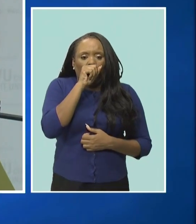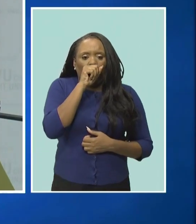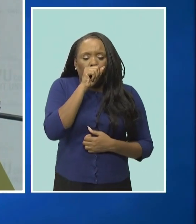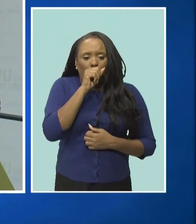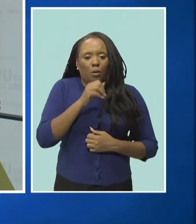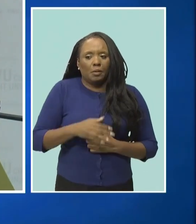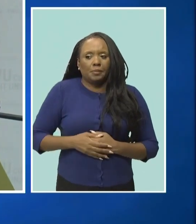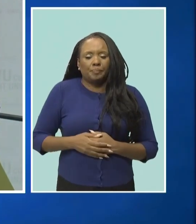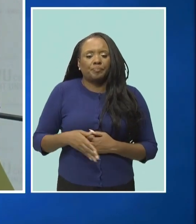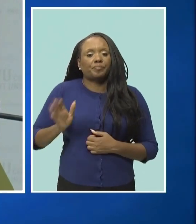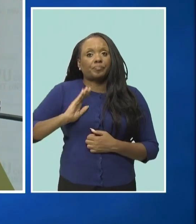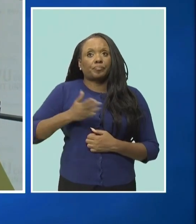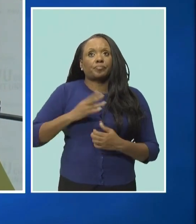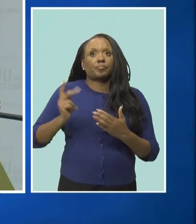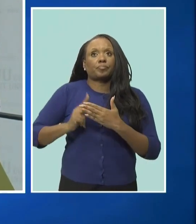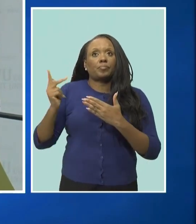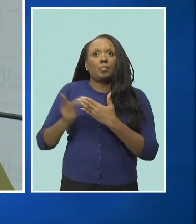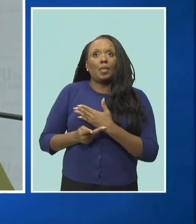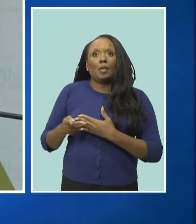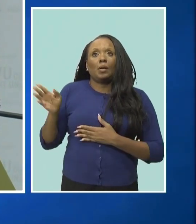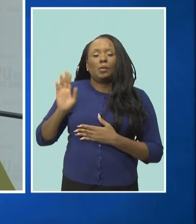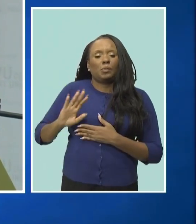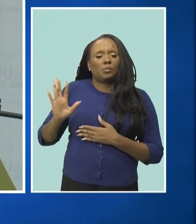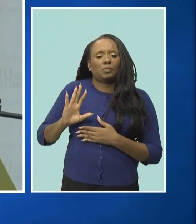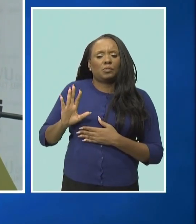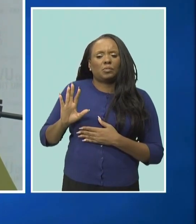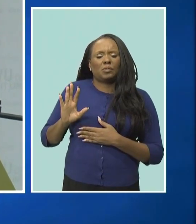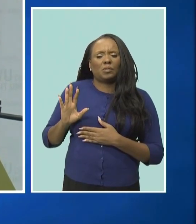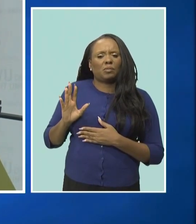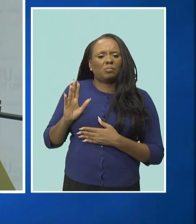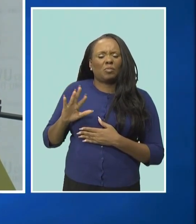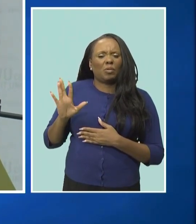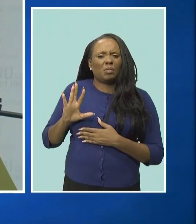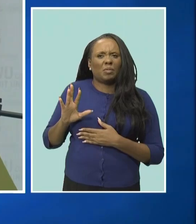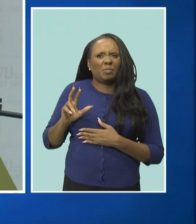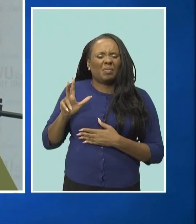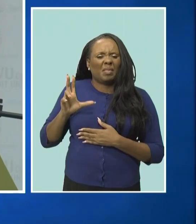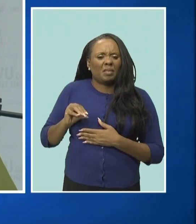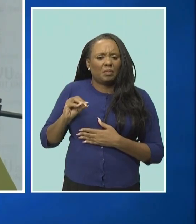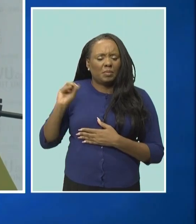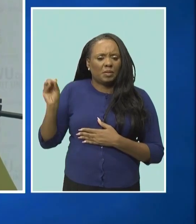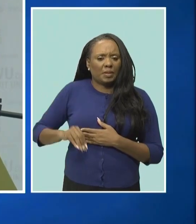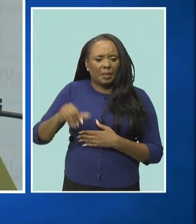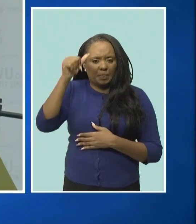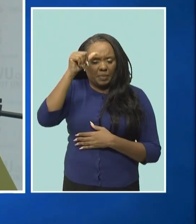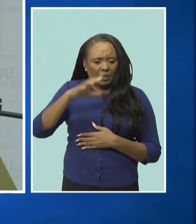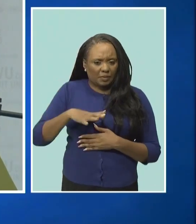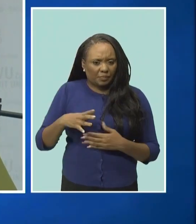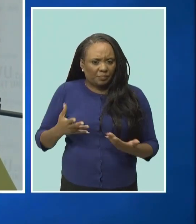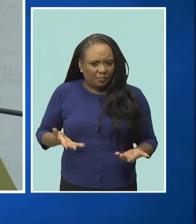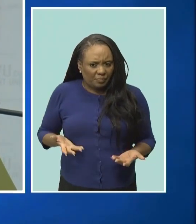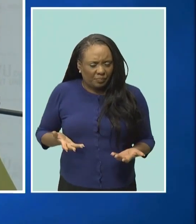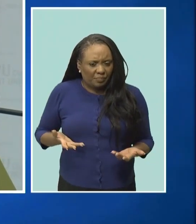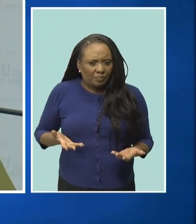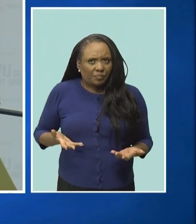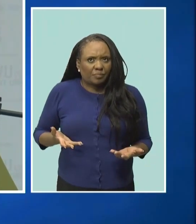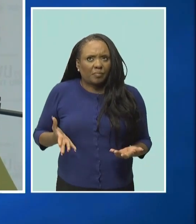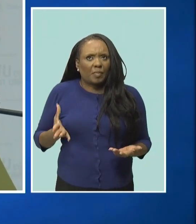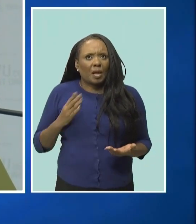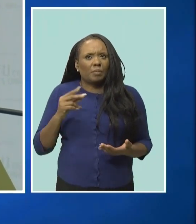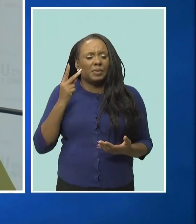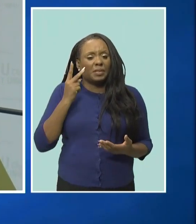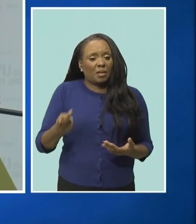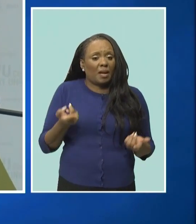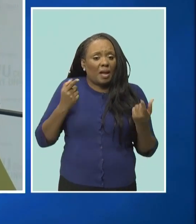it typically is only 30% male. And we saw that play out in this challenge